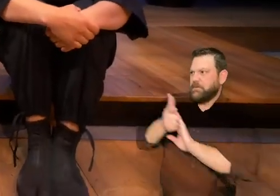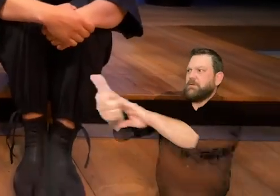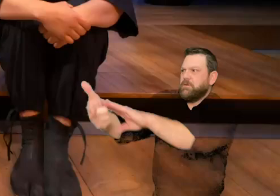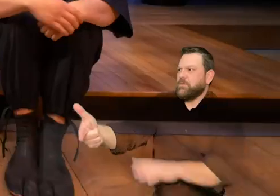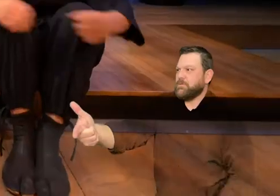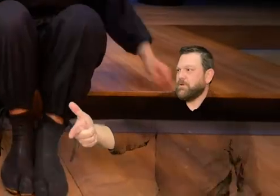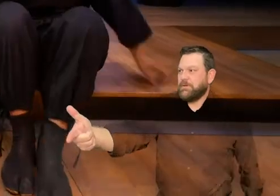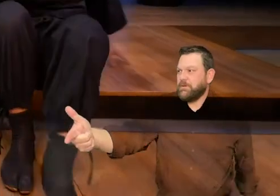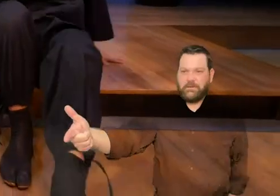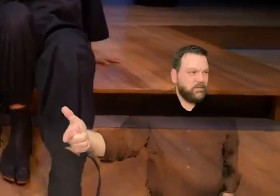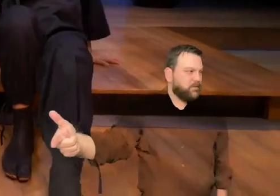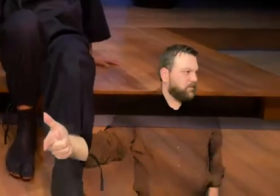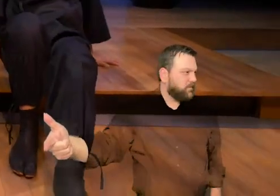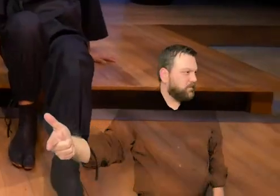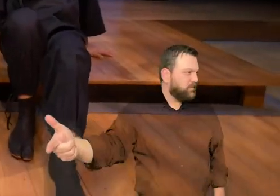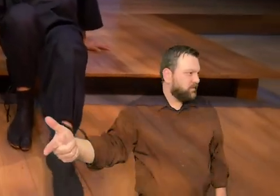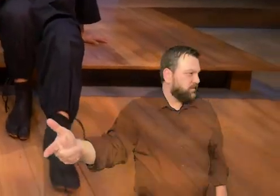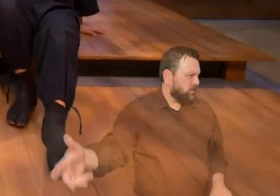You go.